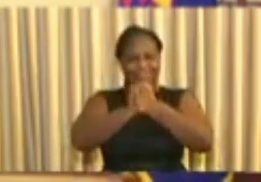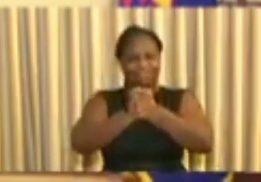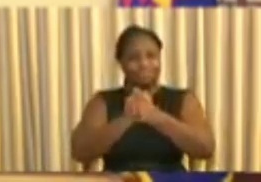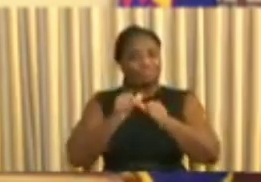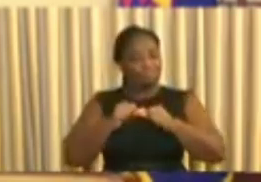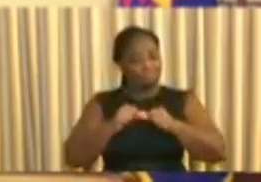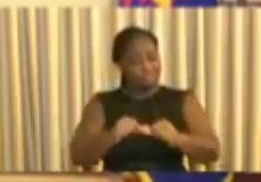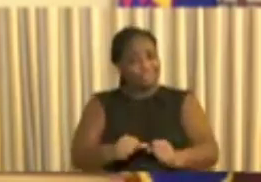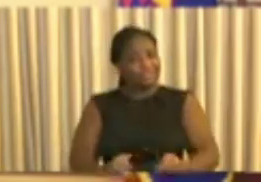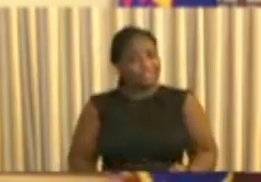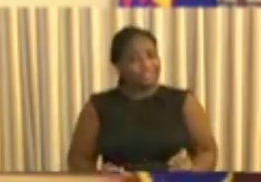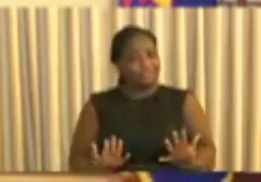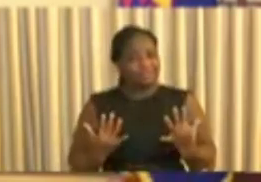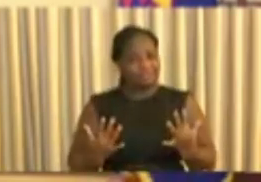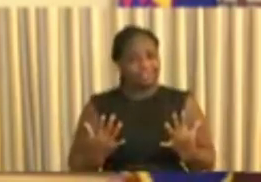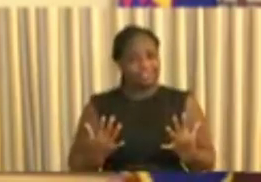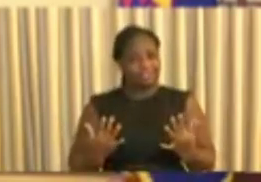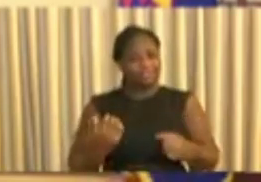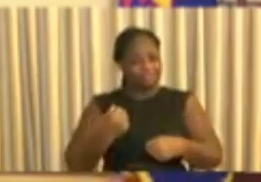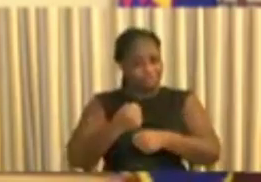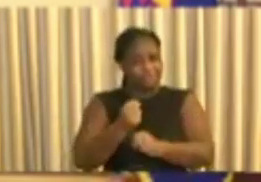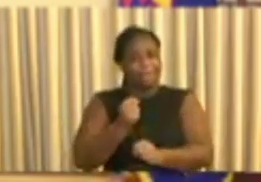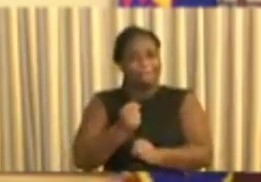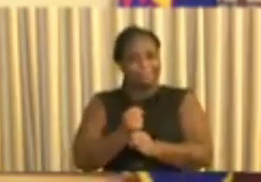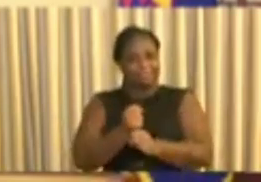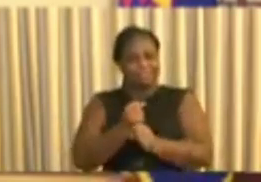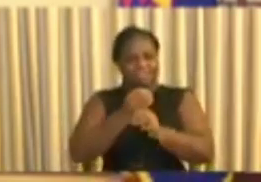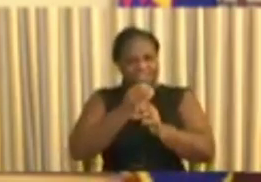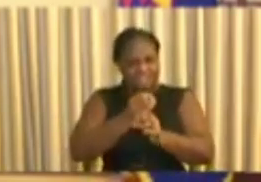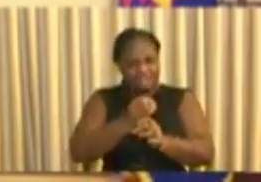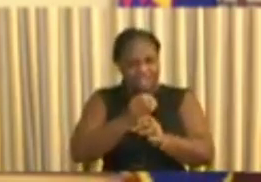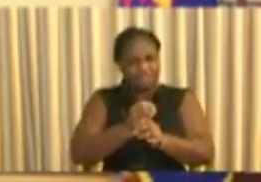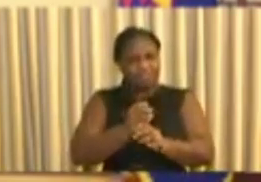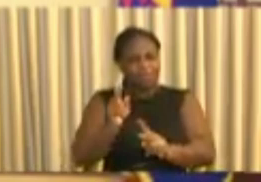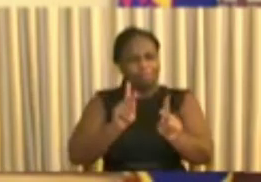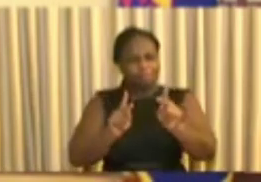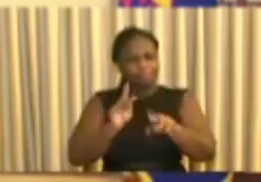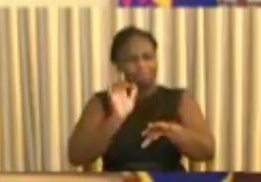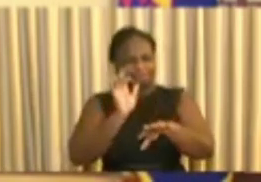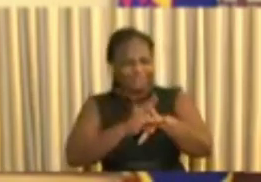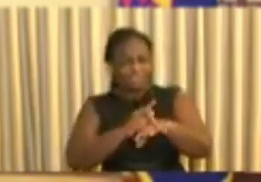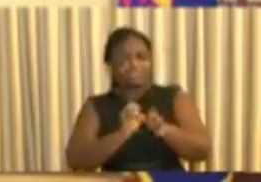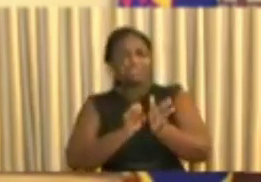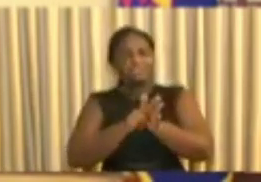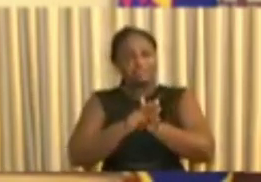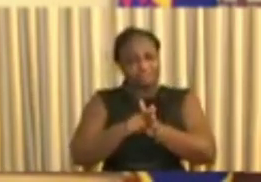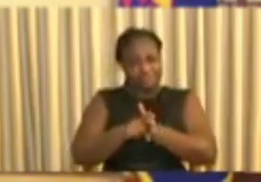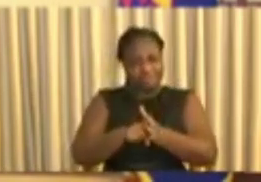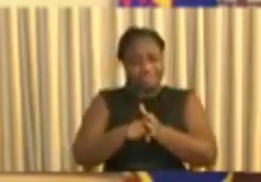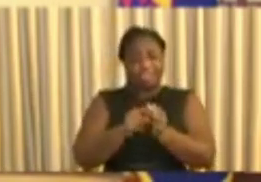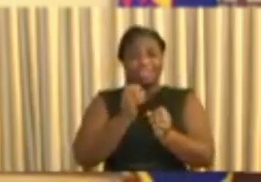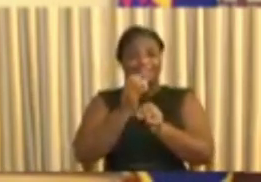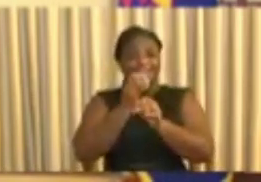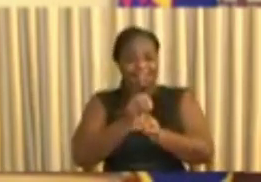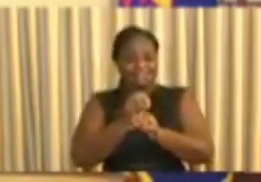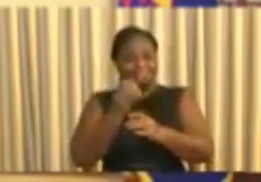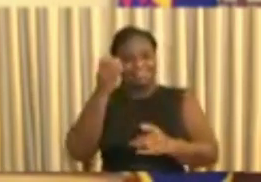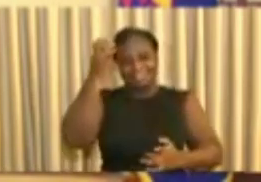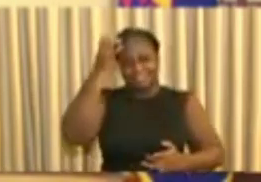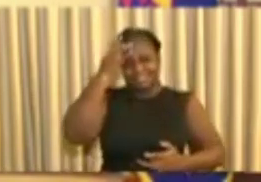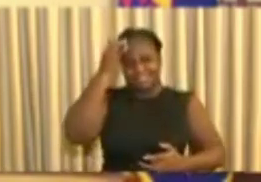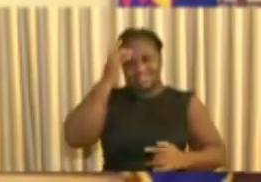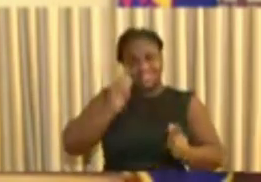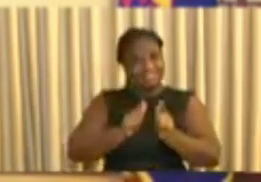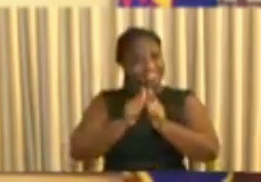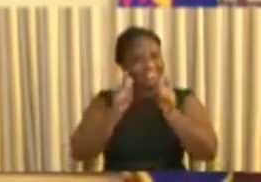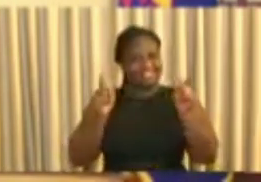the continued sacrifices you are making in caring for those infected with the virus and in caring for the sick in